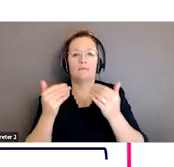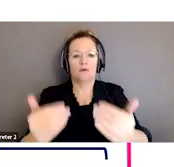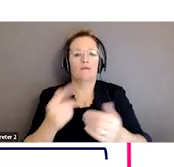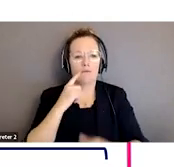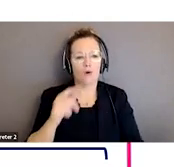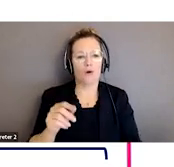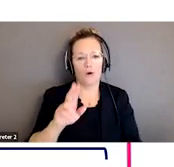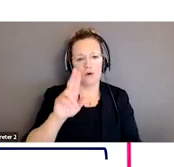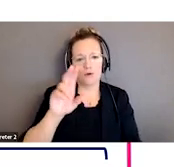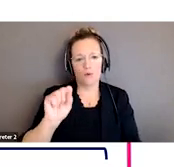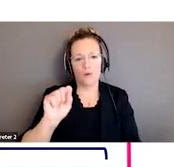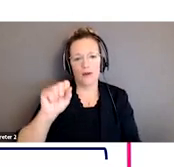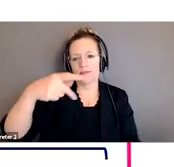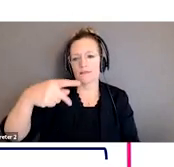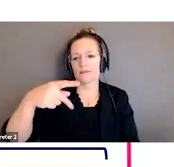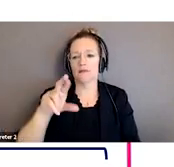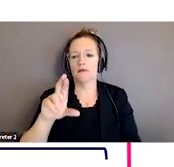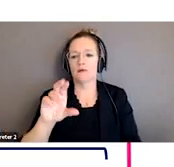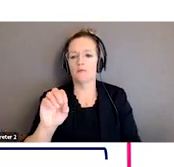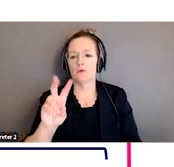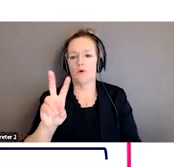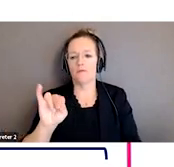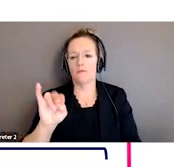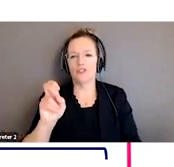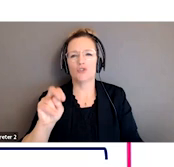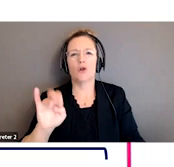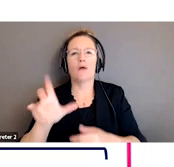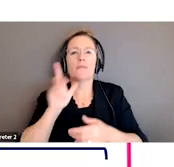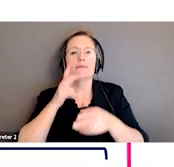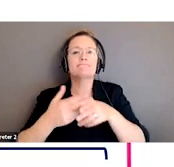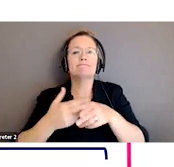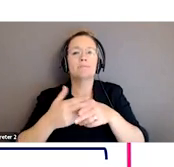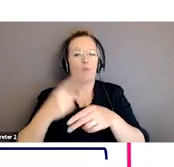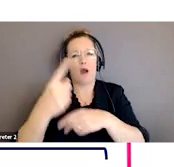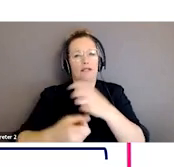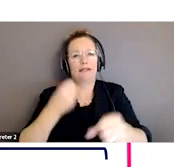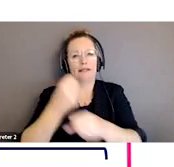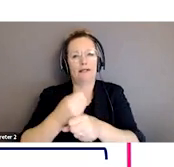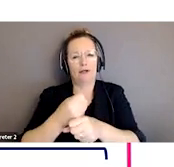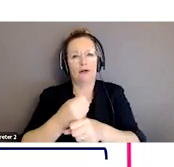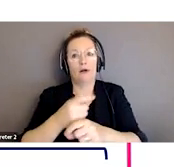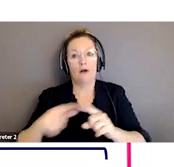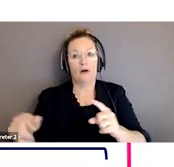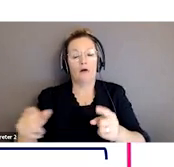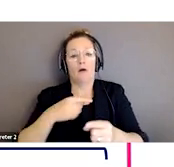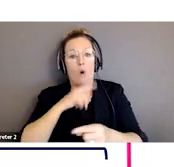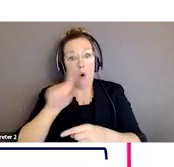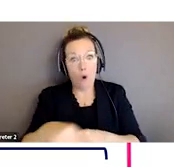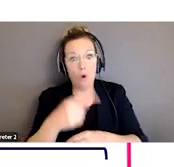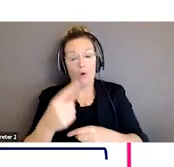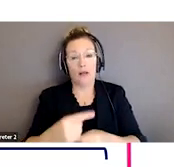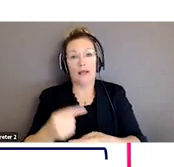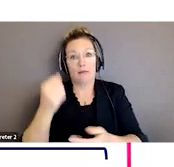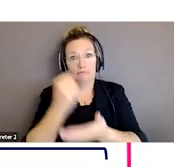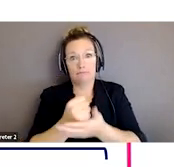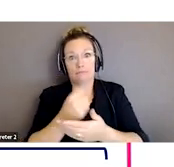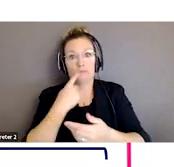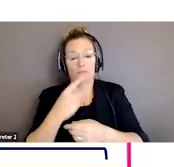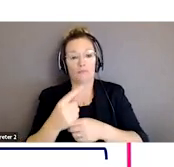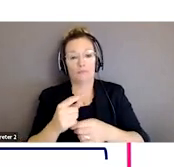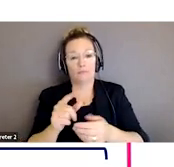is an application that expires after a year. It is never published on its own. And so this